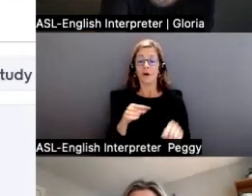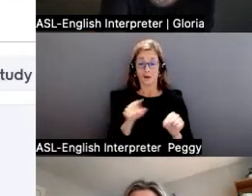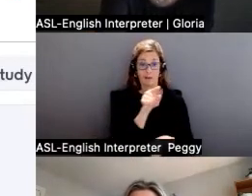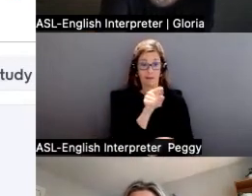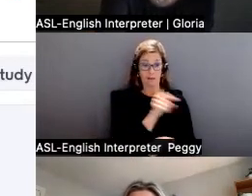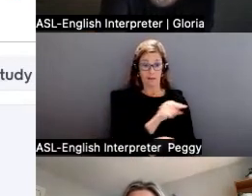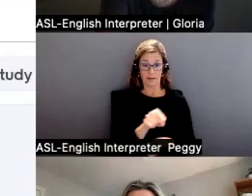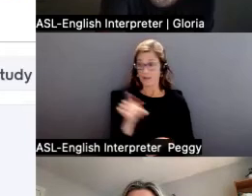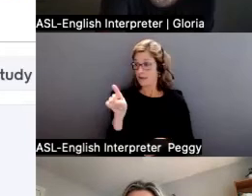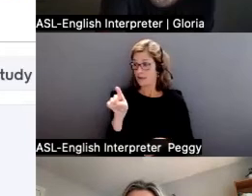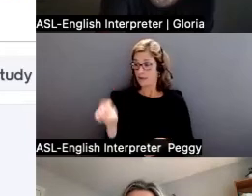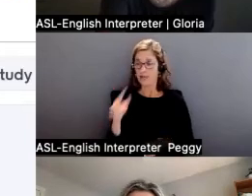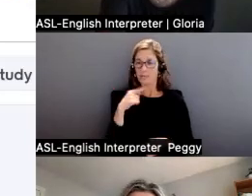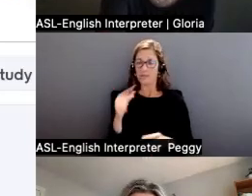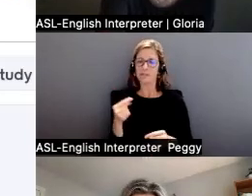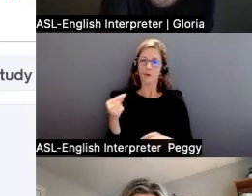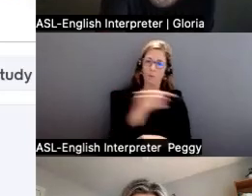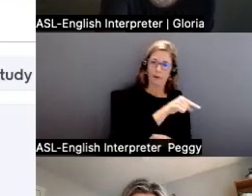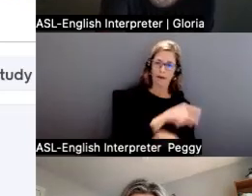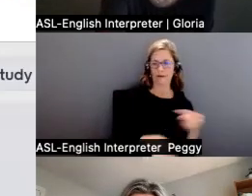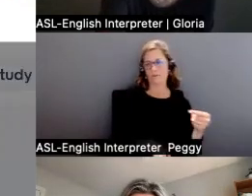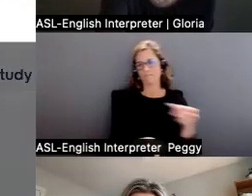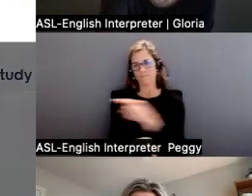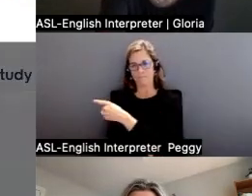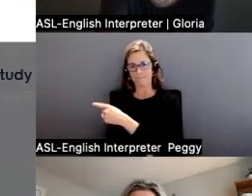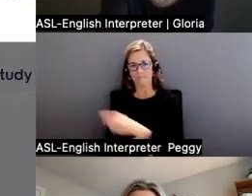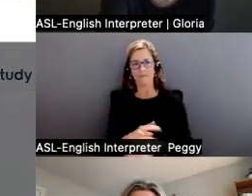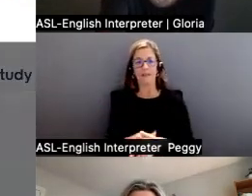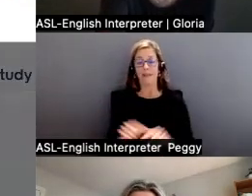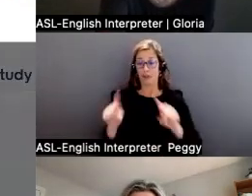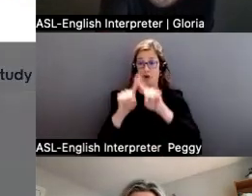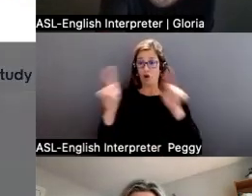Tapping on the flashcard allows me to see the question